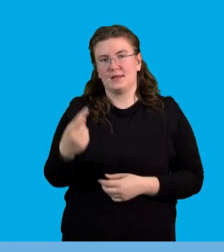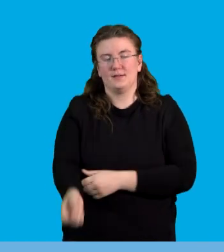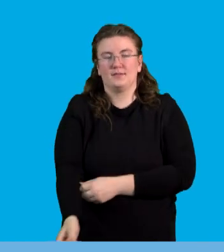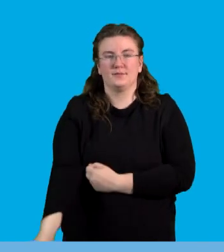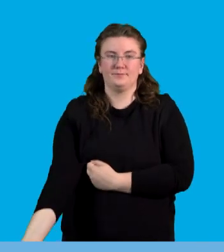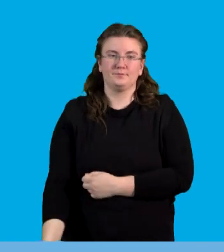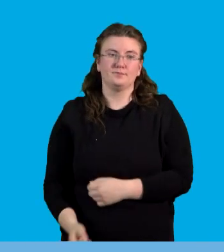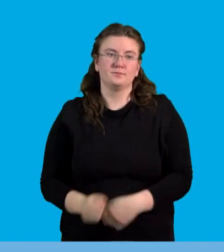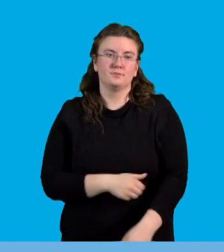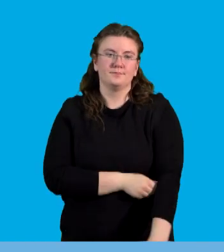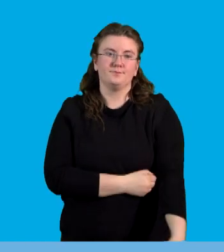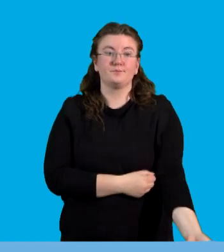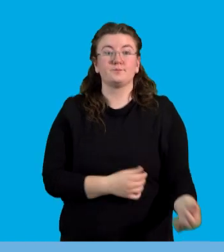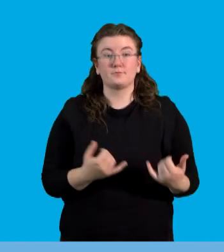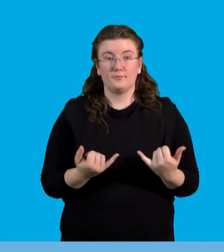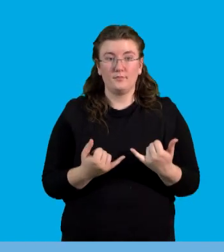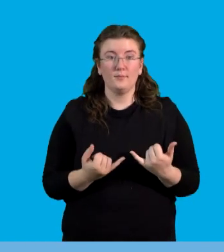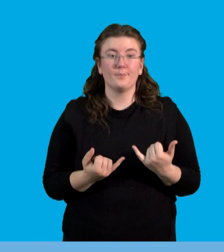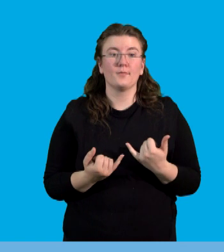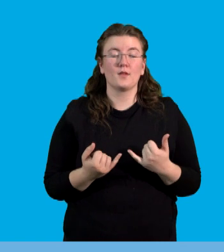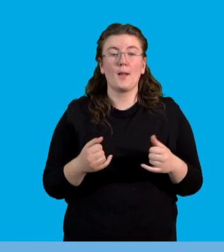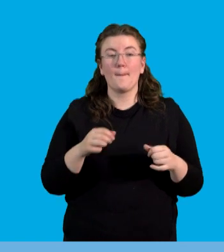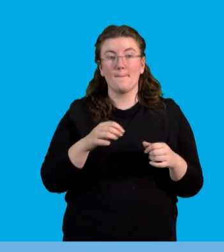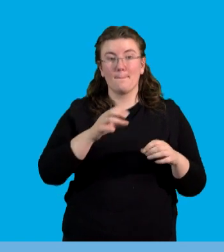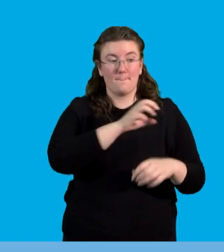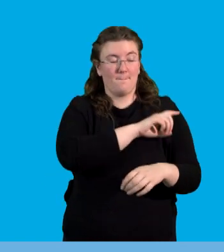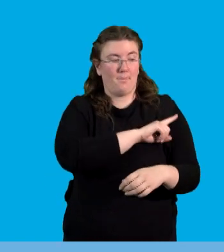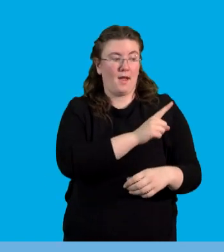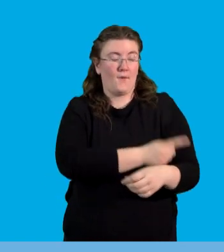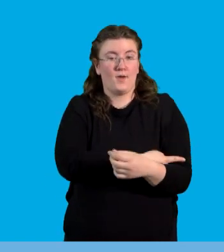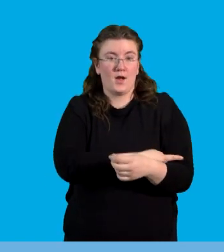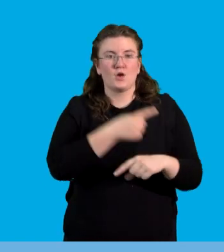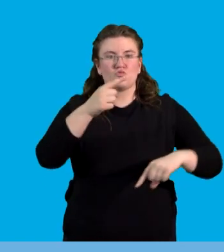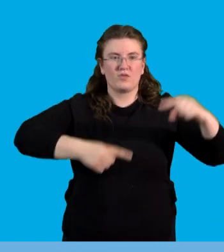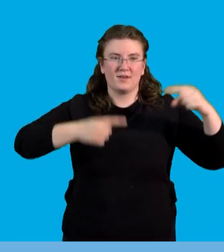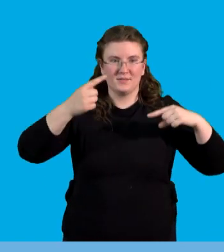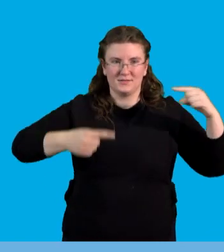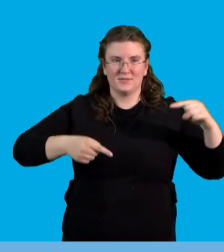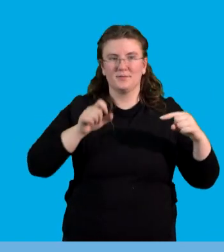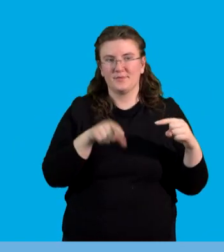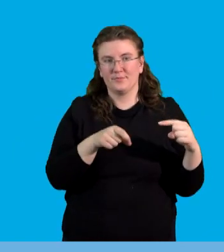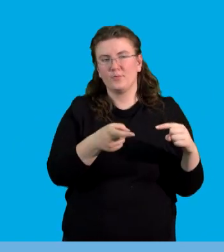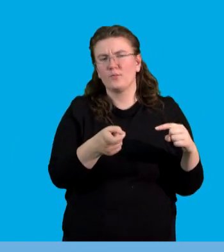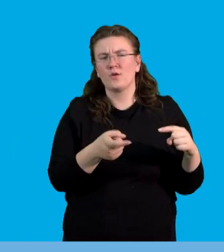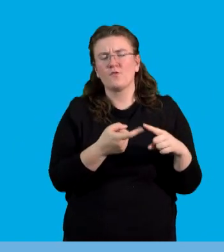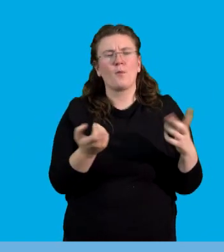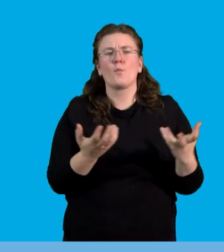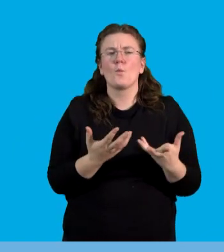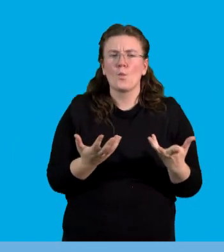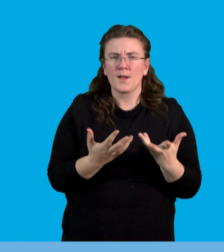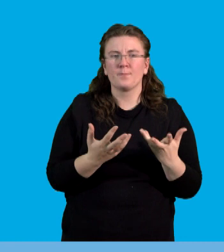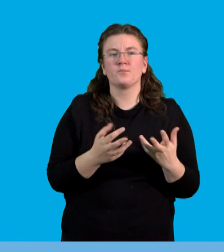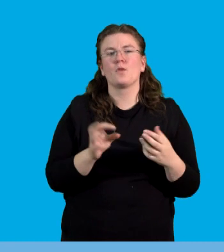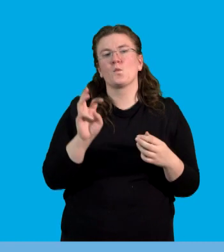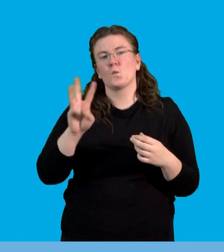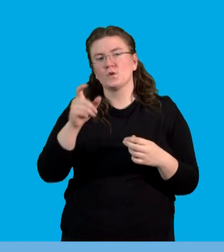wattage needed to power an appliance is also called its power rating. So every appliance, if you want to check the power